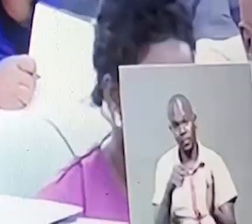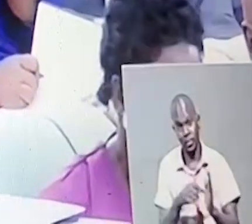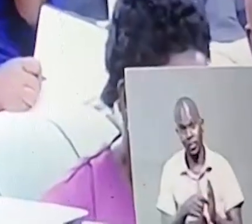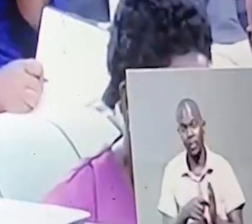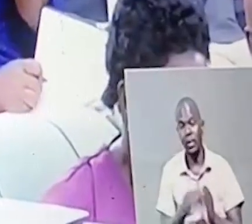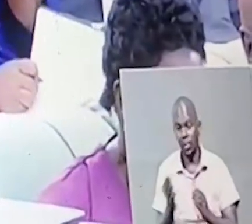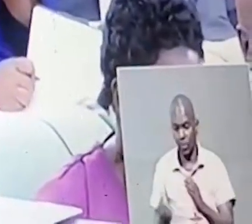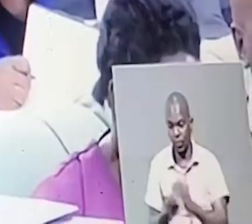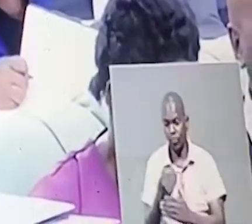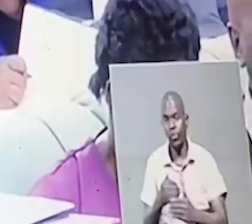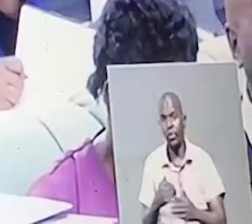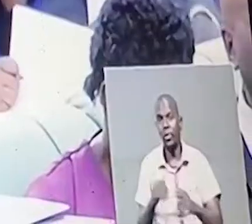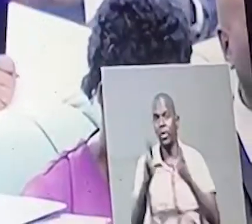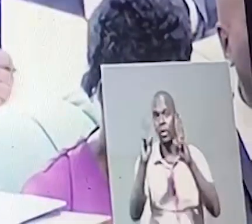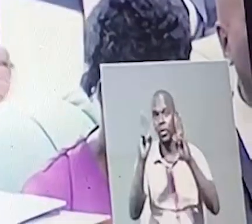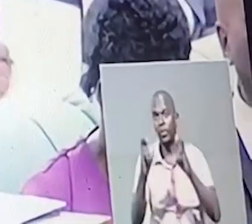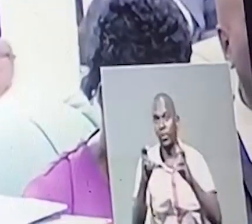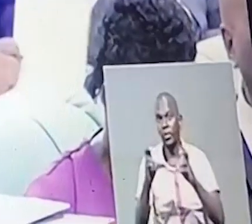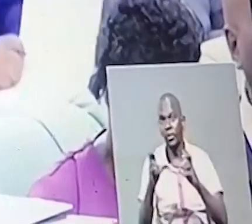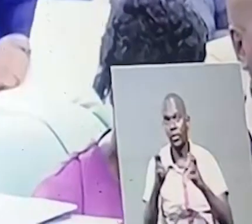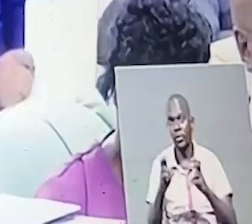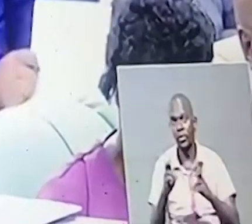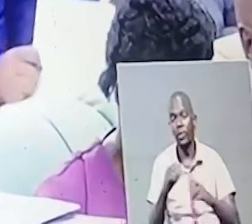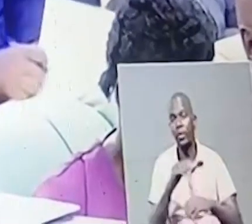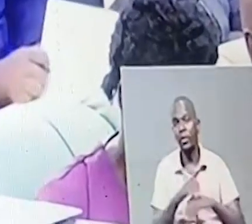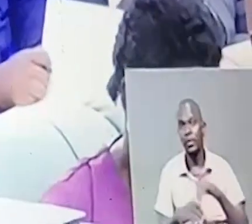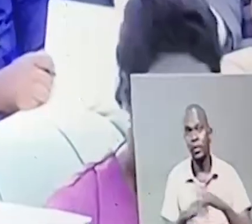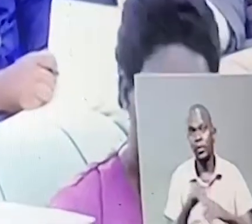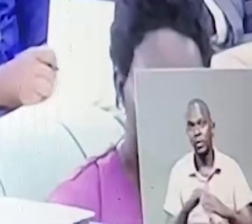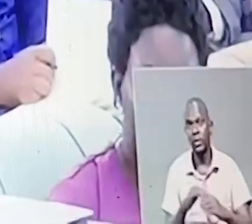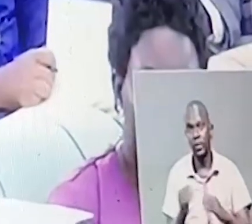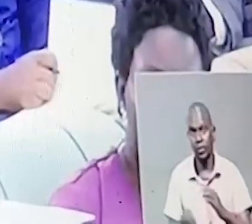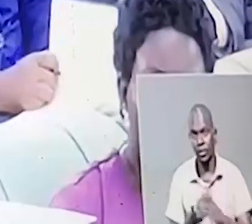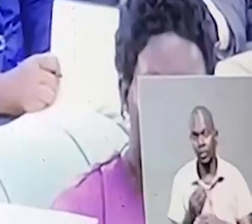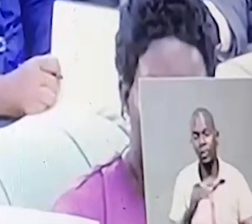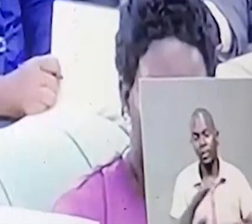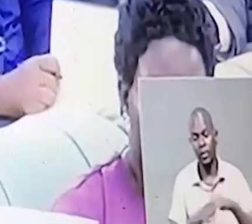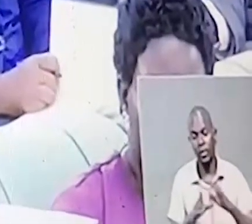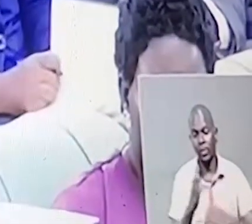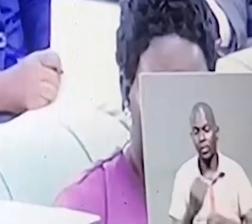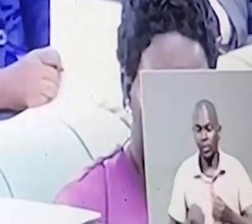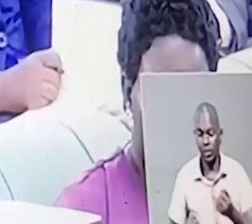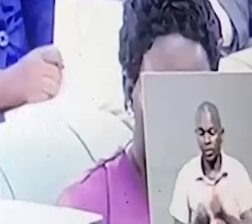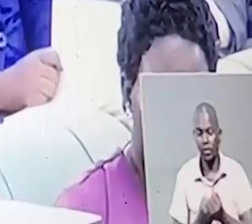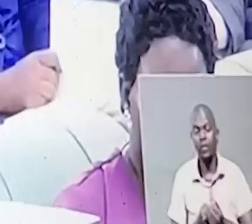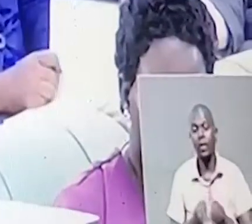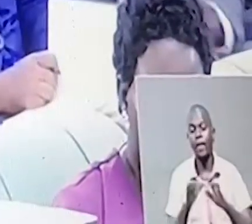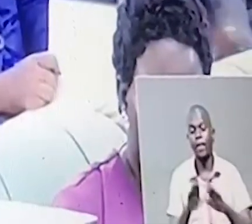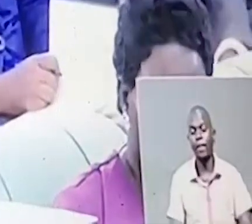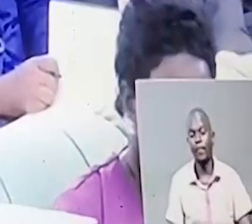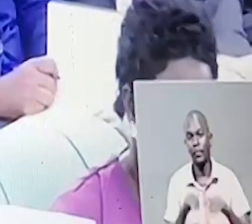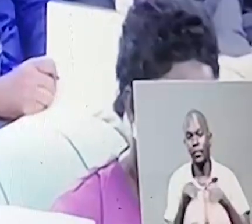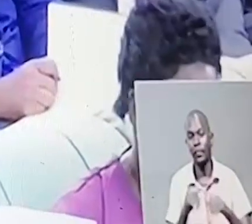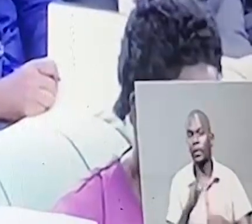raised by the mover, the motion has never been raised by the mover, has never been seconded on this floor, has never